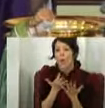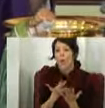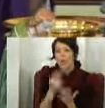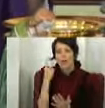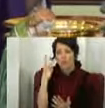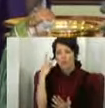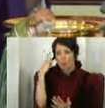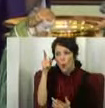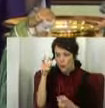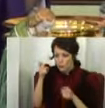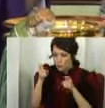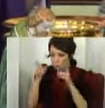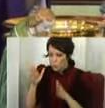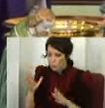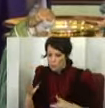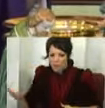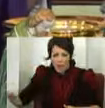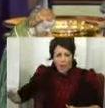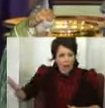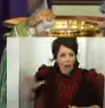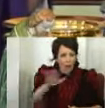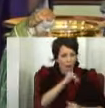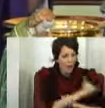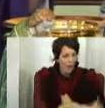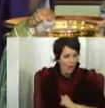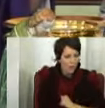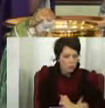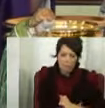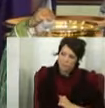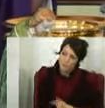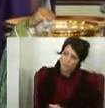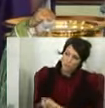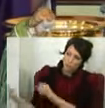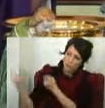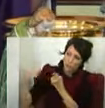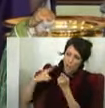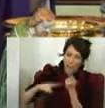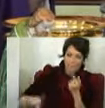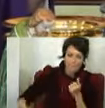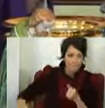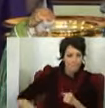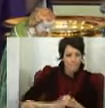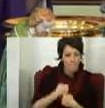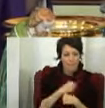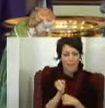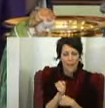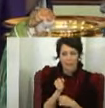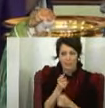all nations. O come and set the captives free.